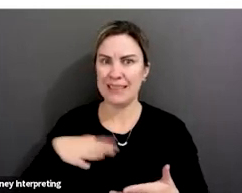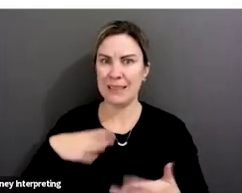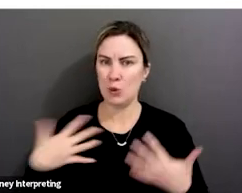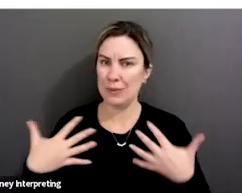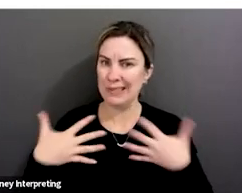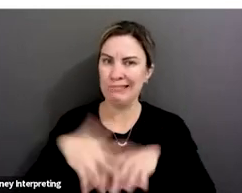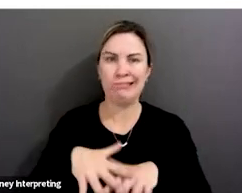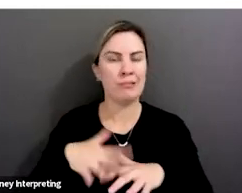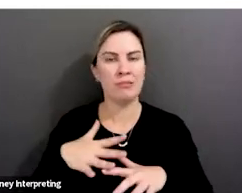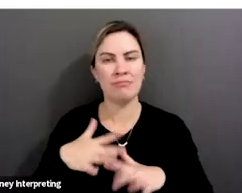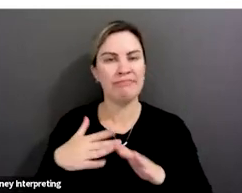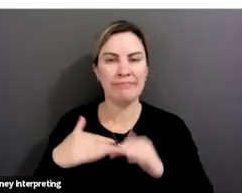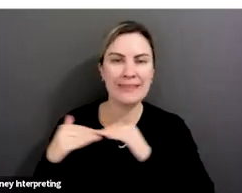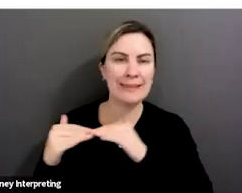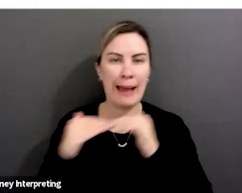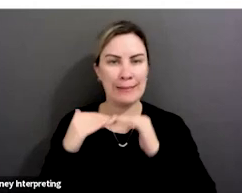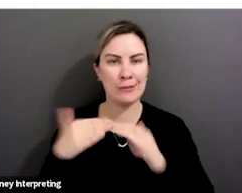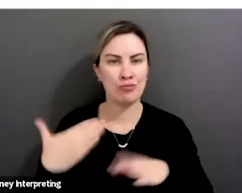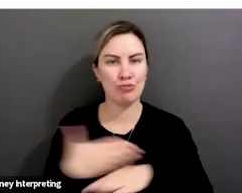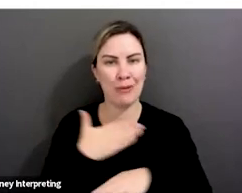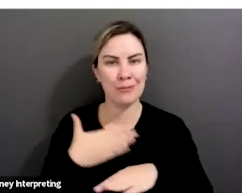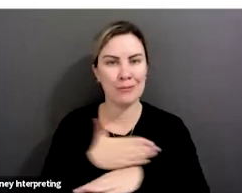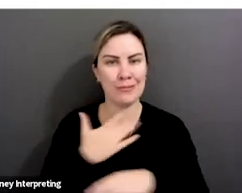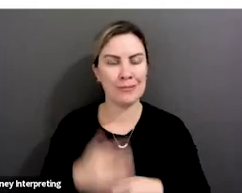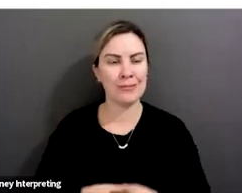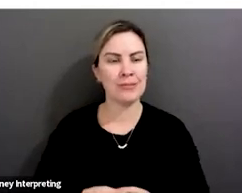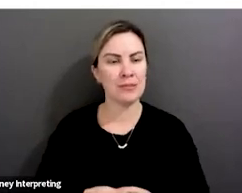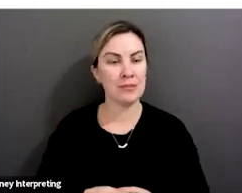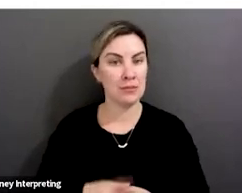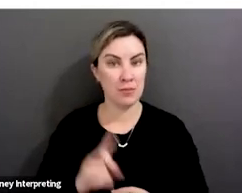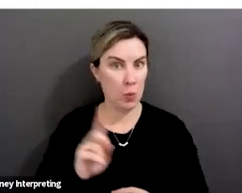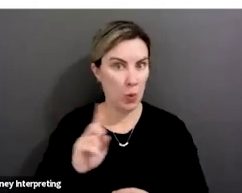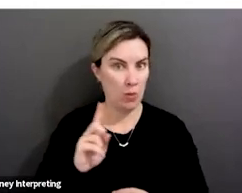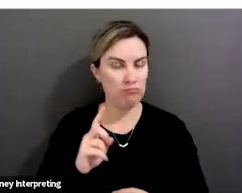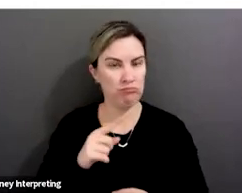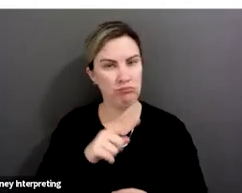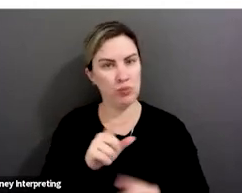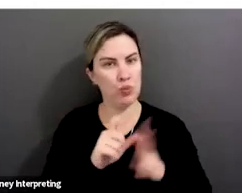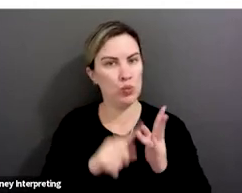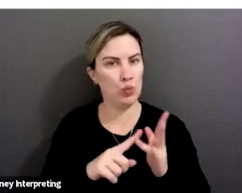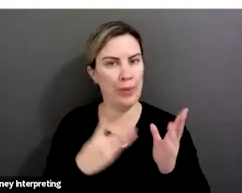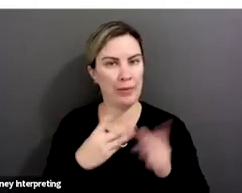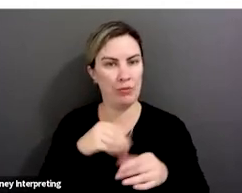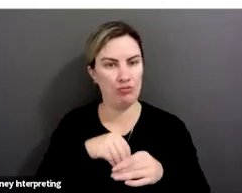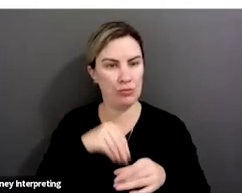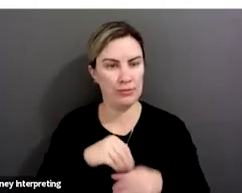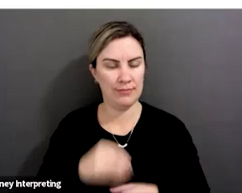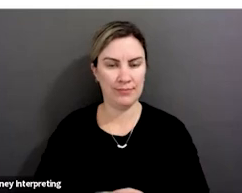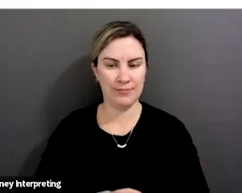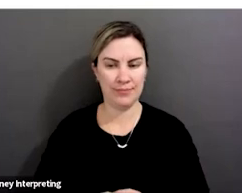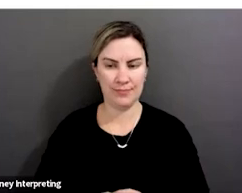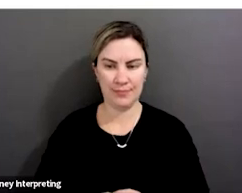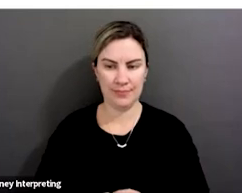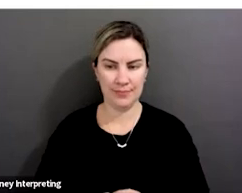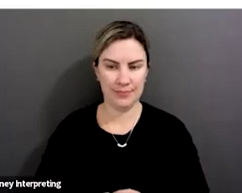as well. And again, the likelihood of what they're going to be able to do with this content as well. If we go to the